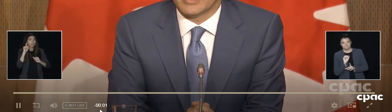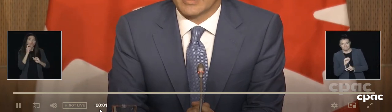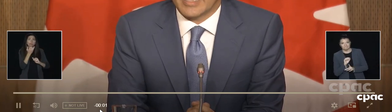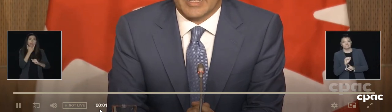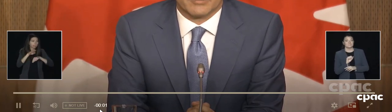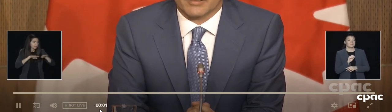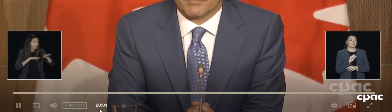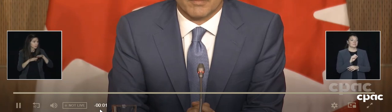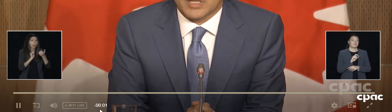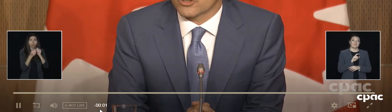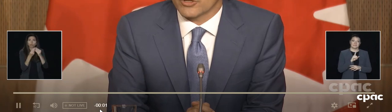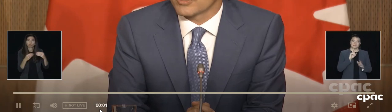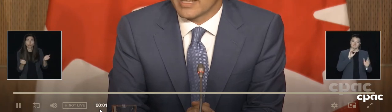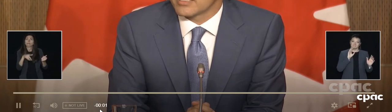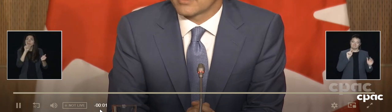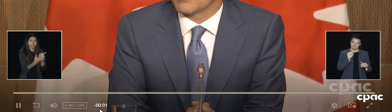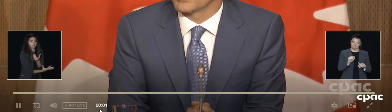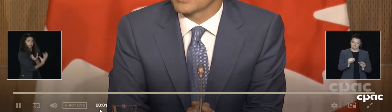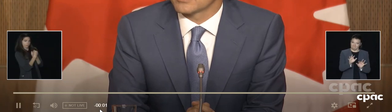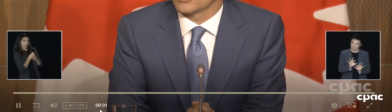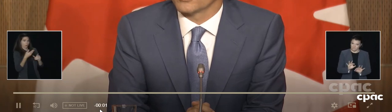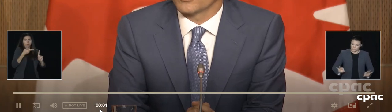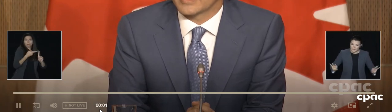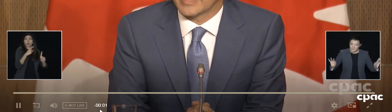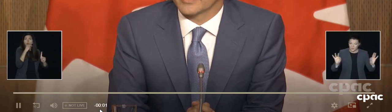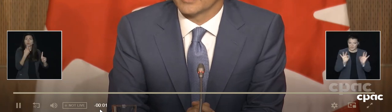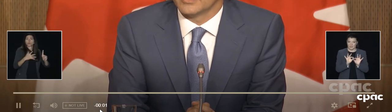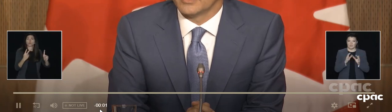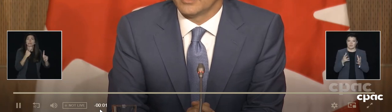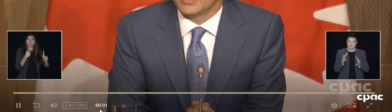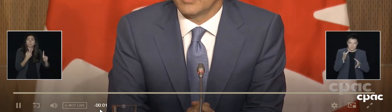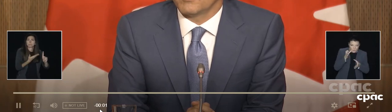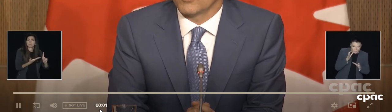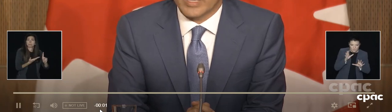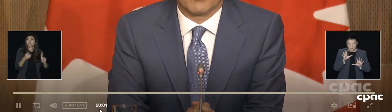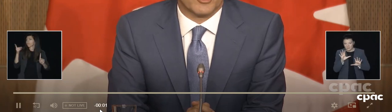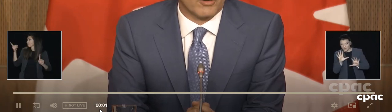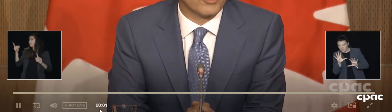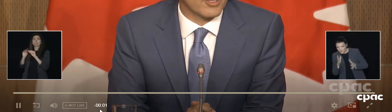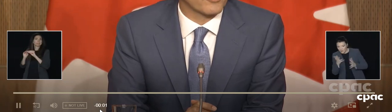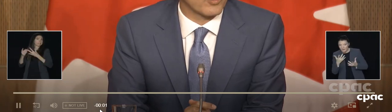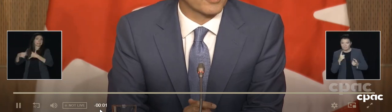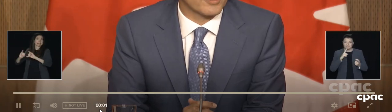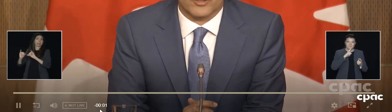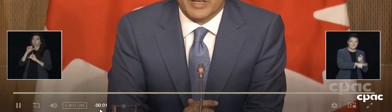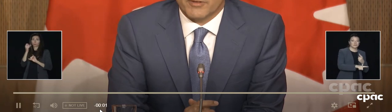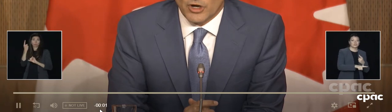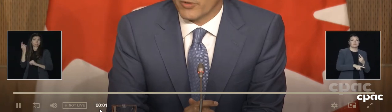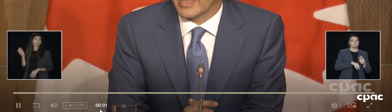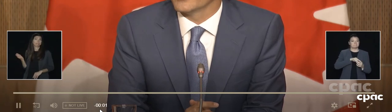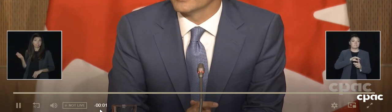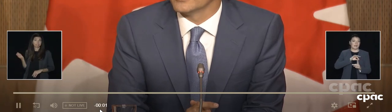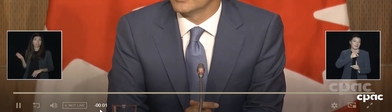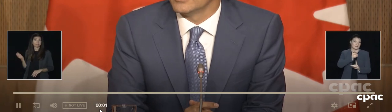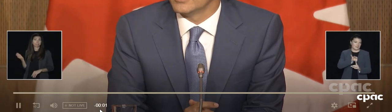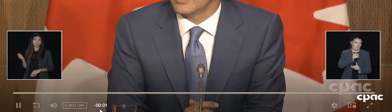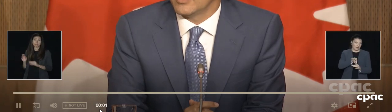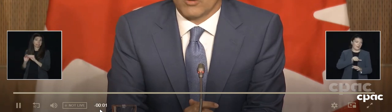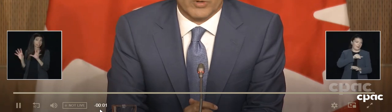military. And this shows they simply still don't get it. We have an awful lot of work to do. We know